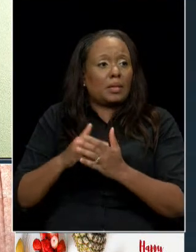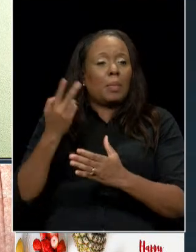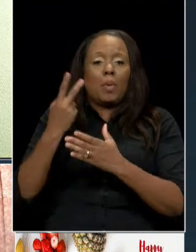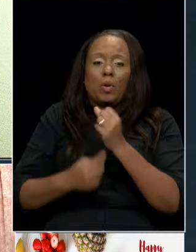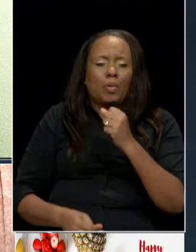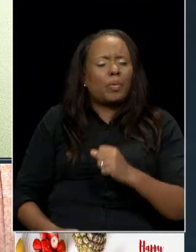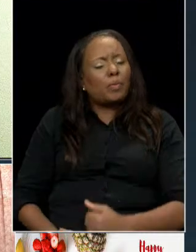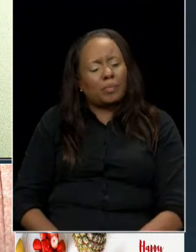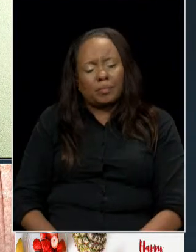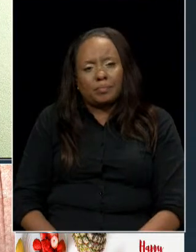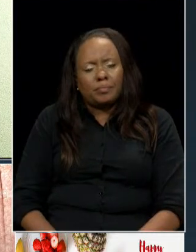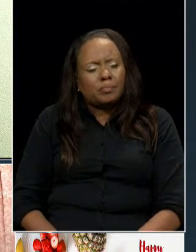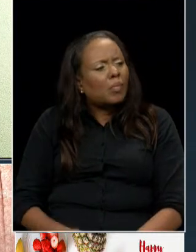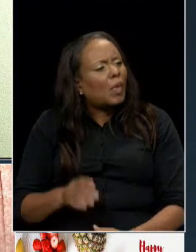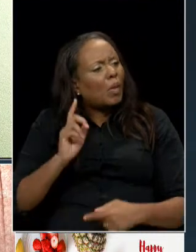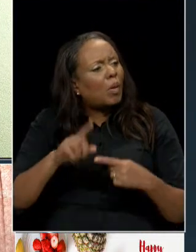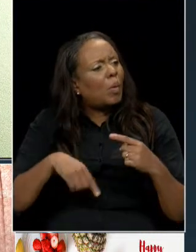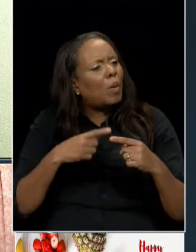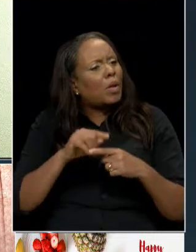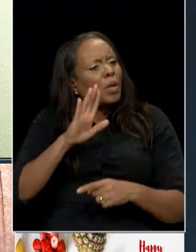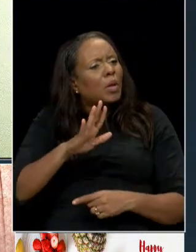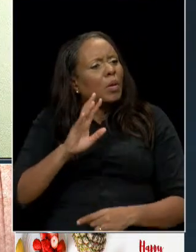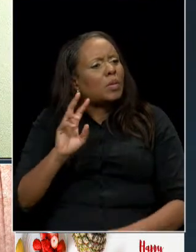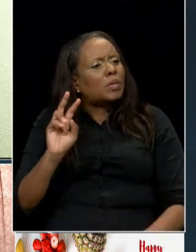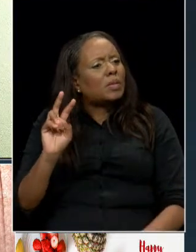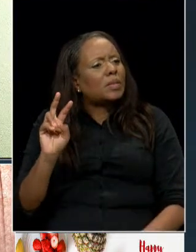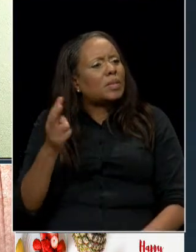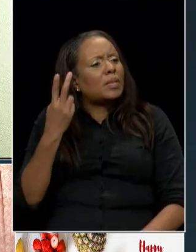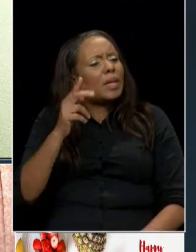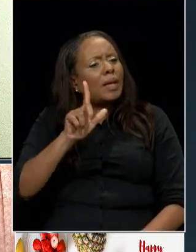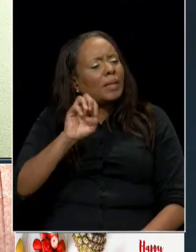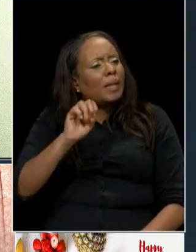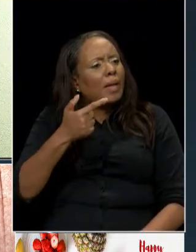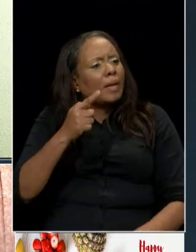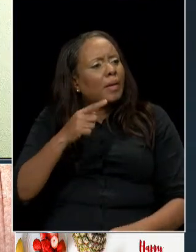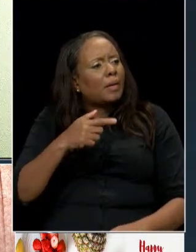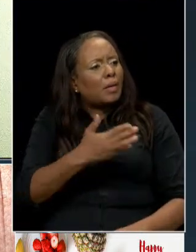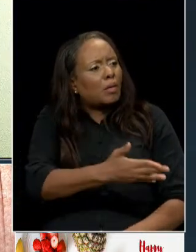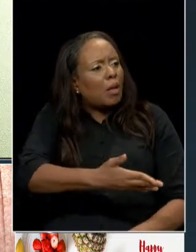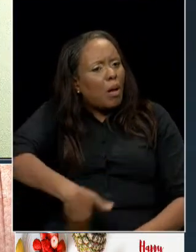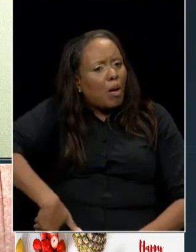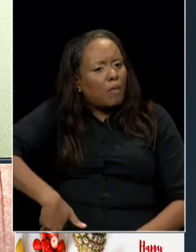When did you lose the second leg? In